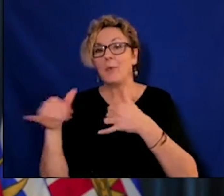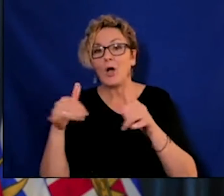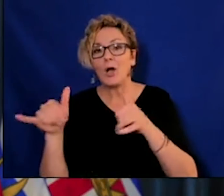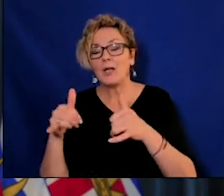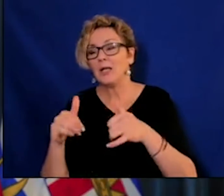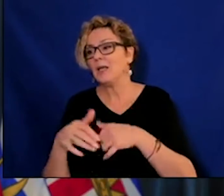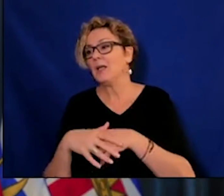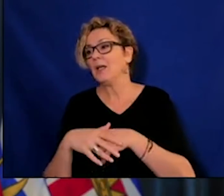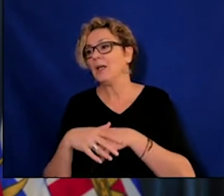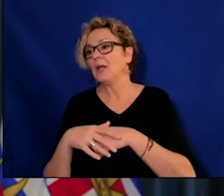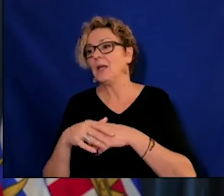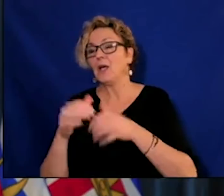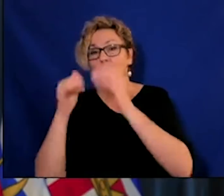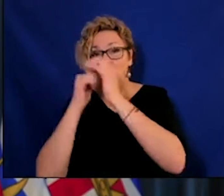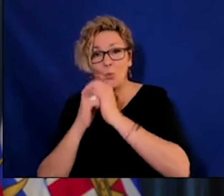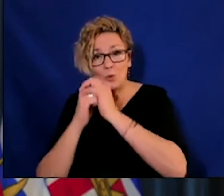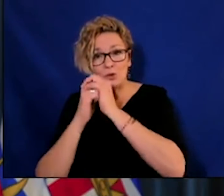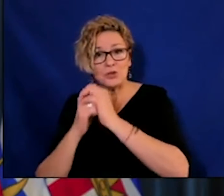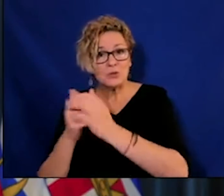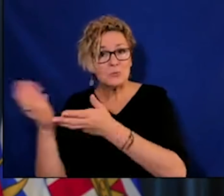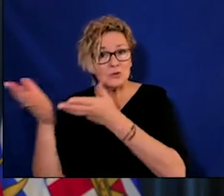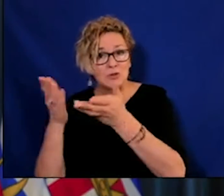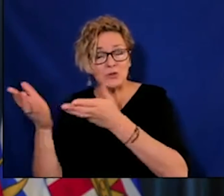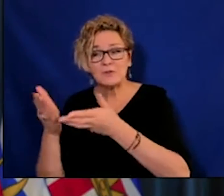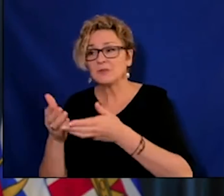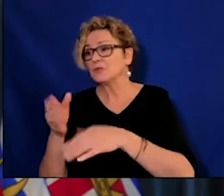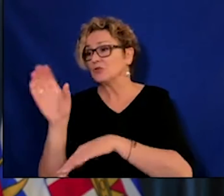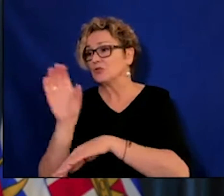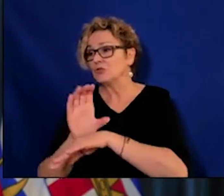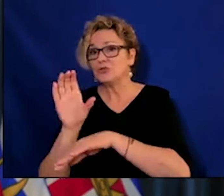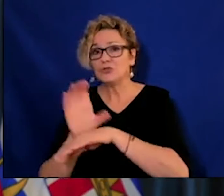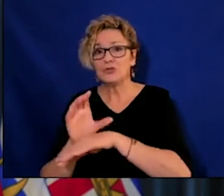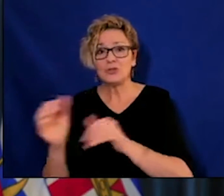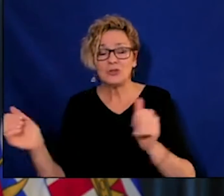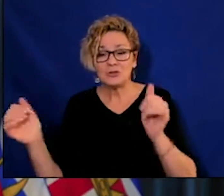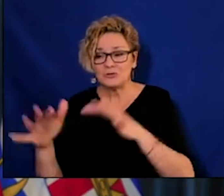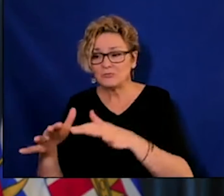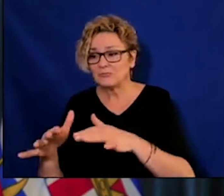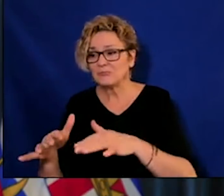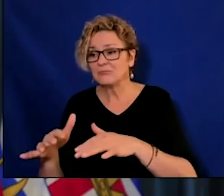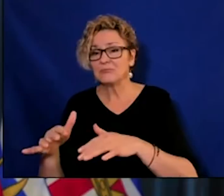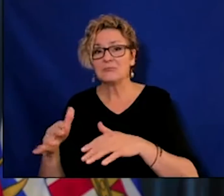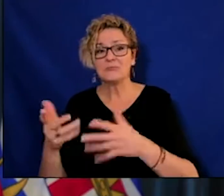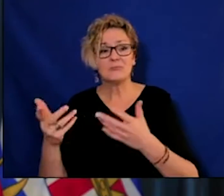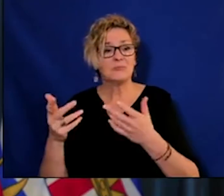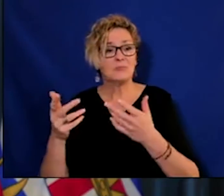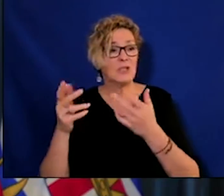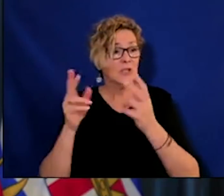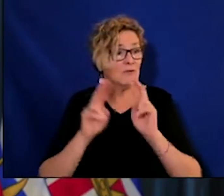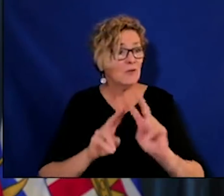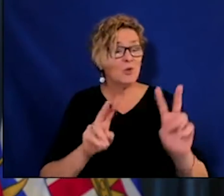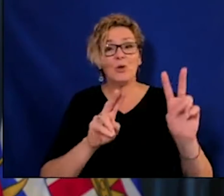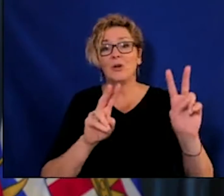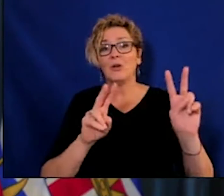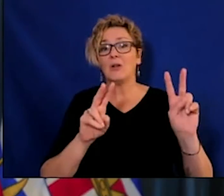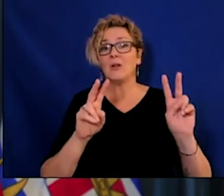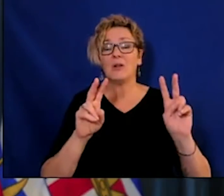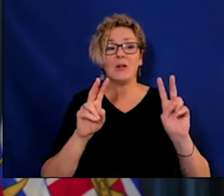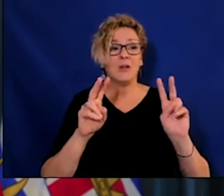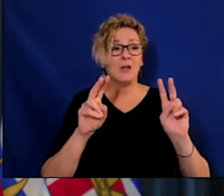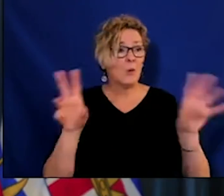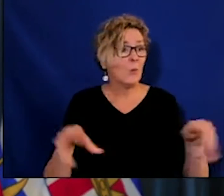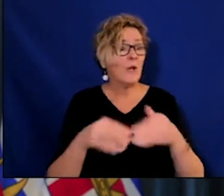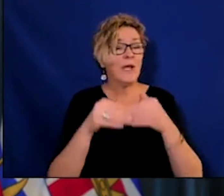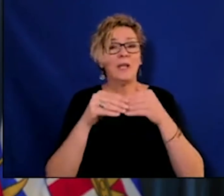ceremony, or celebration of any type, reception, wedding, funeral, celebration of life, musical, theatrical, or dance entertainment or